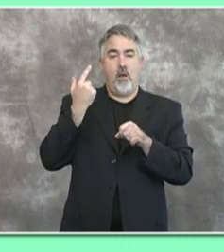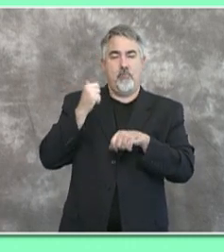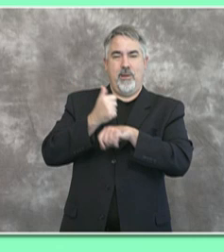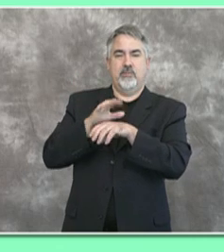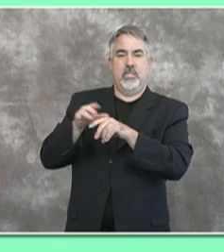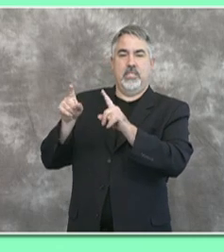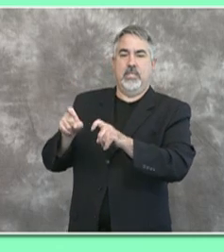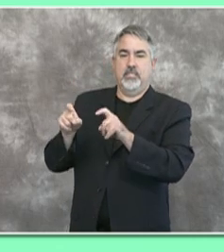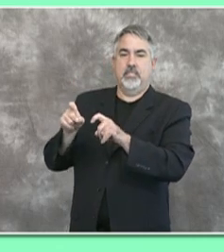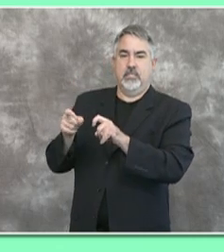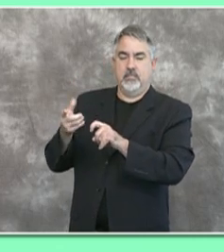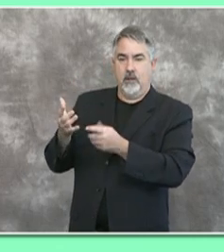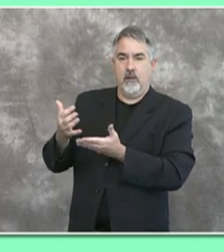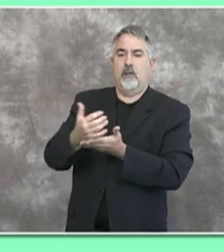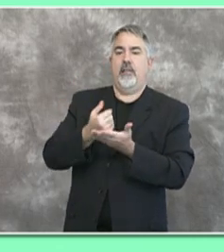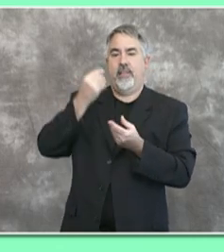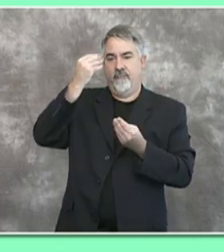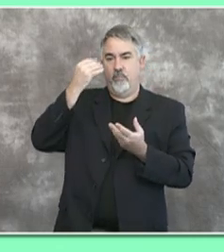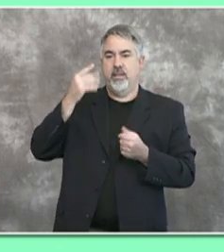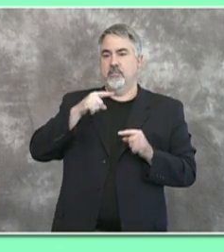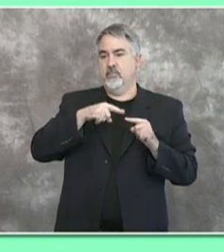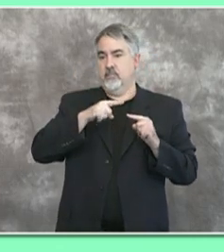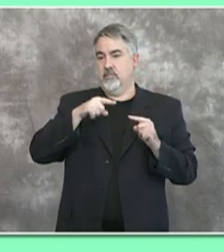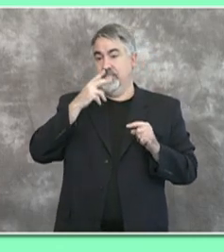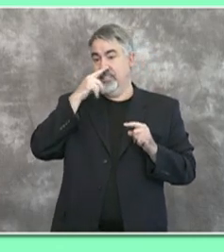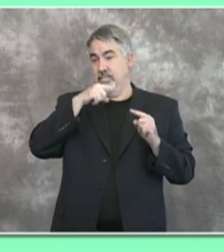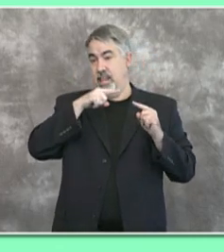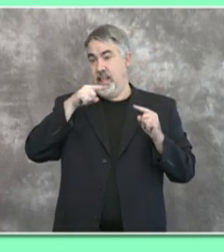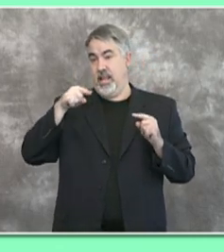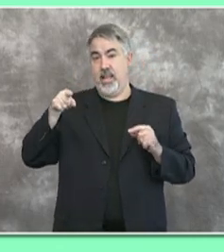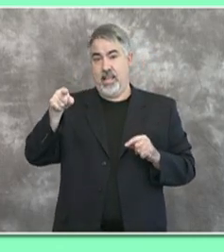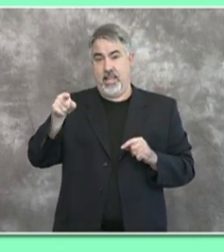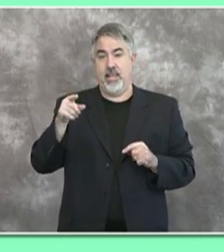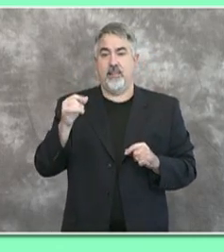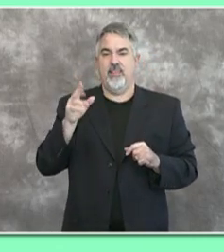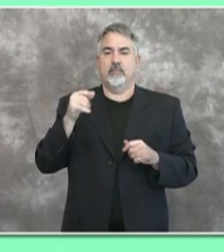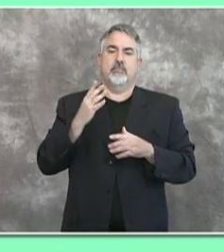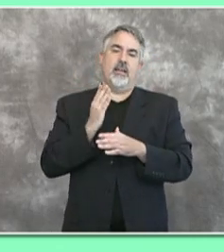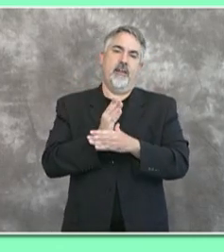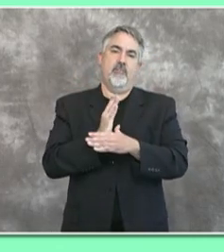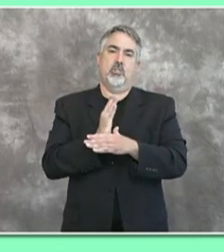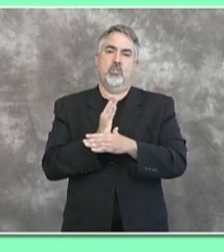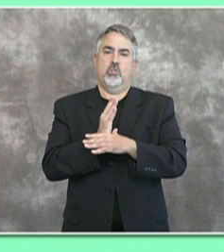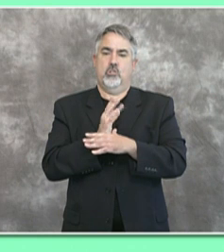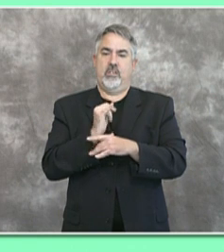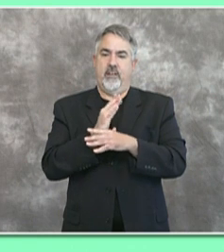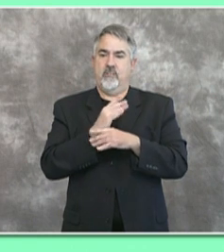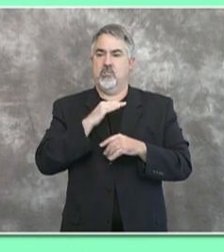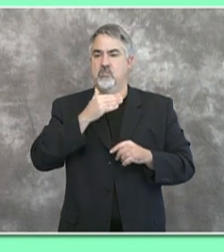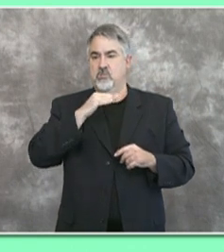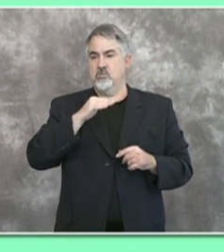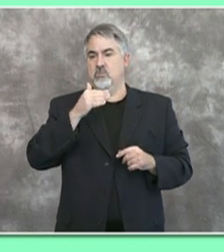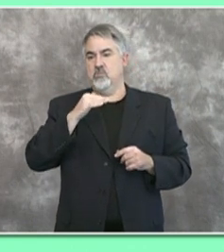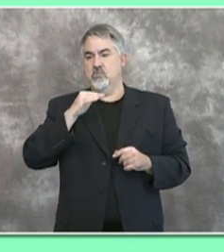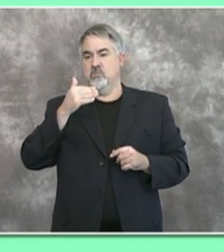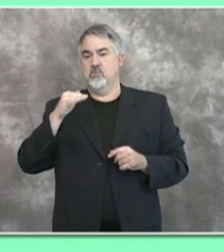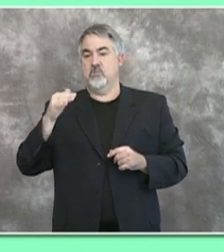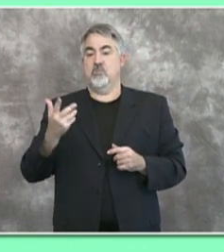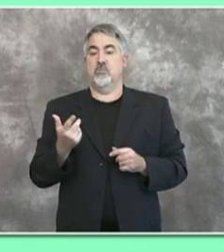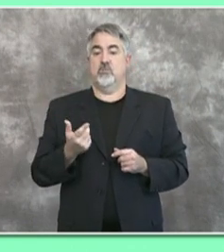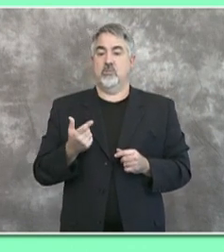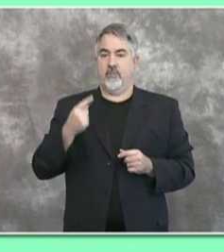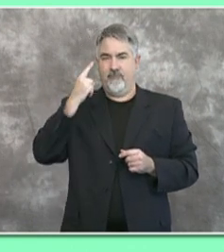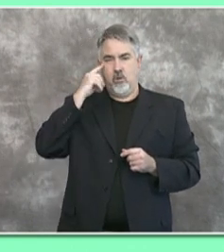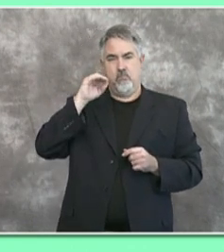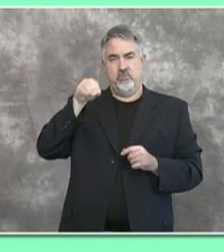purple line is the rolling average of how we are doing as a region in terms of our percentage of